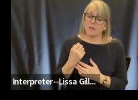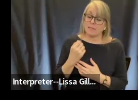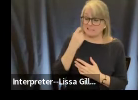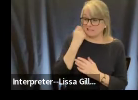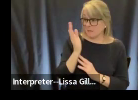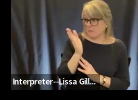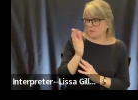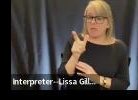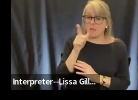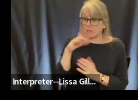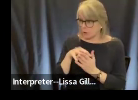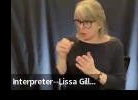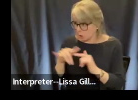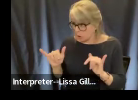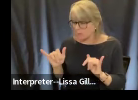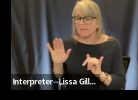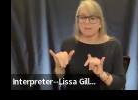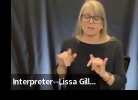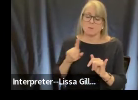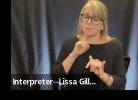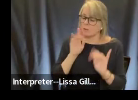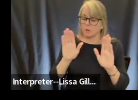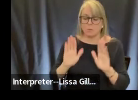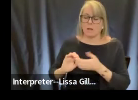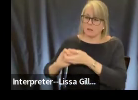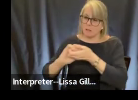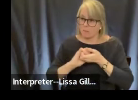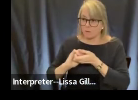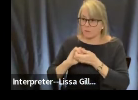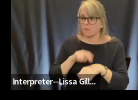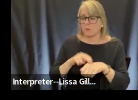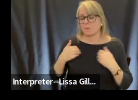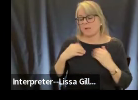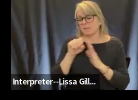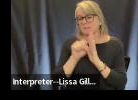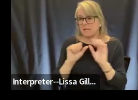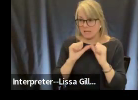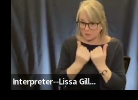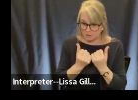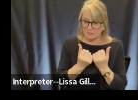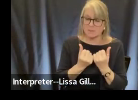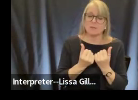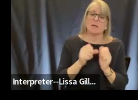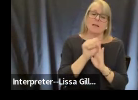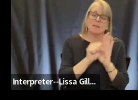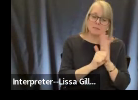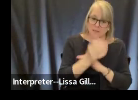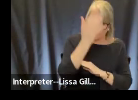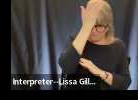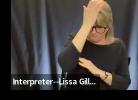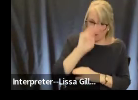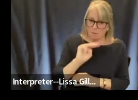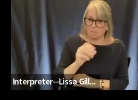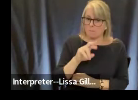Lunch and Learn is done through really a great collaboration. Of course, we have a state agency, the State Fire Marshal's office, who gave the